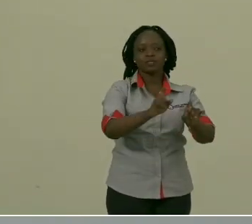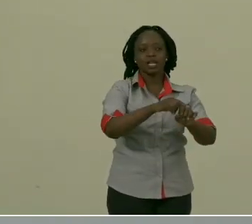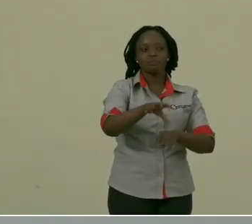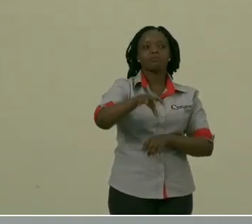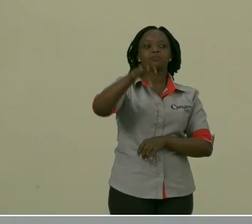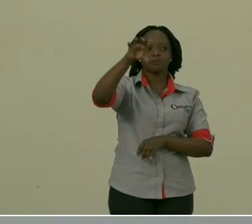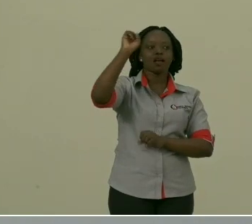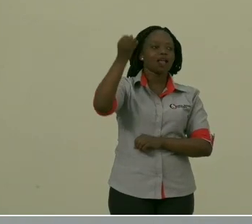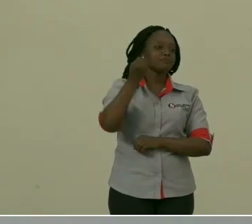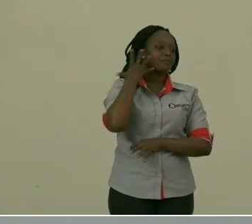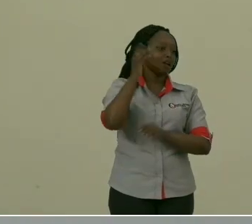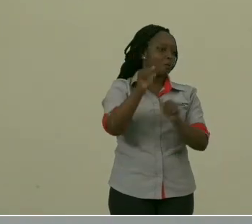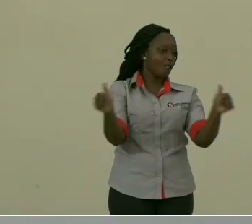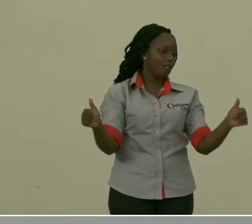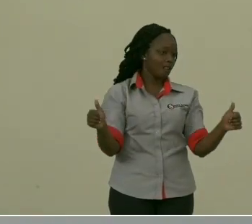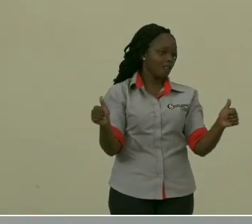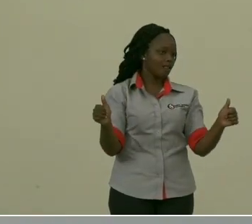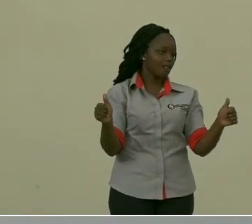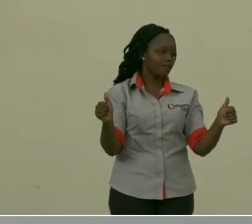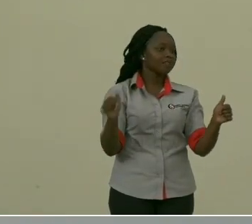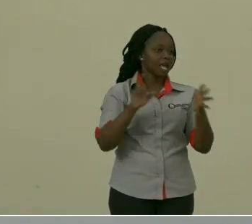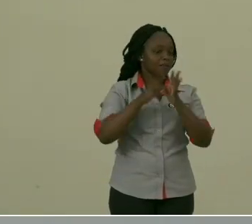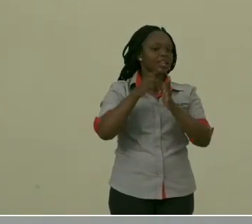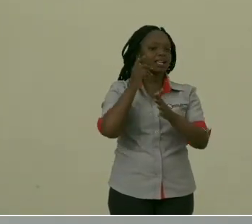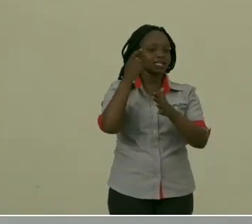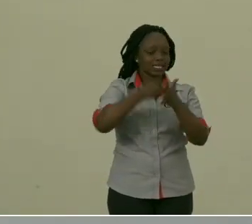they be able to understand what really tax is.